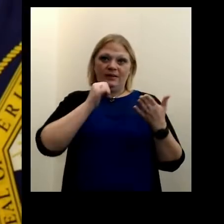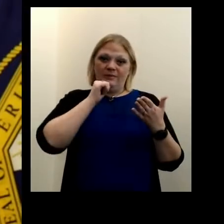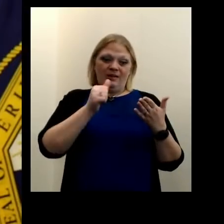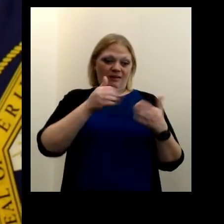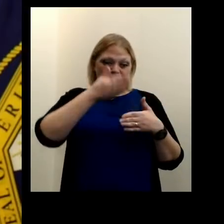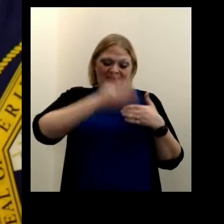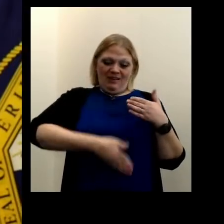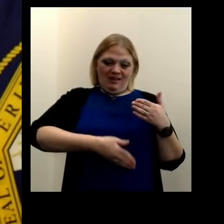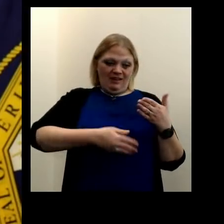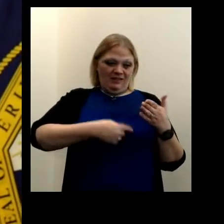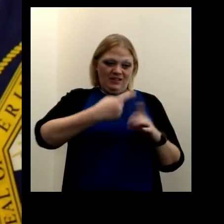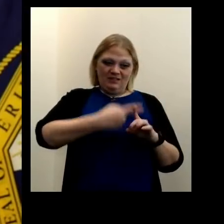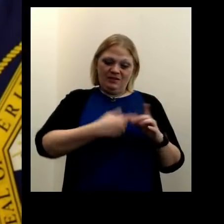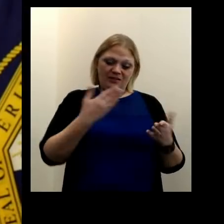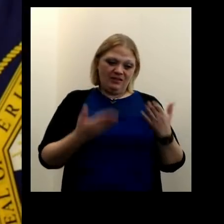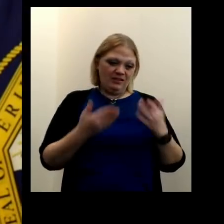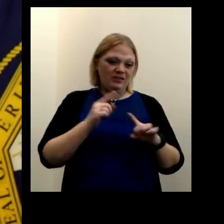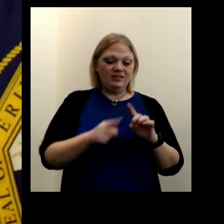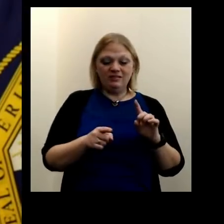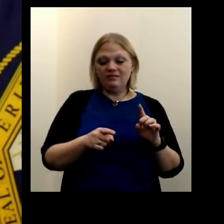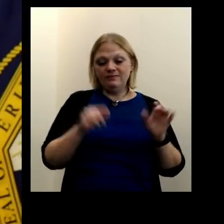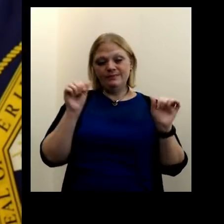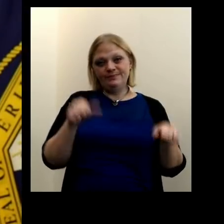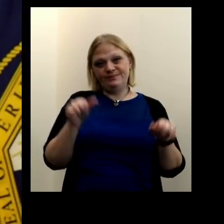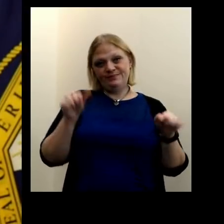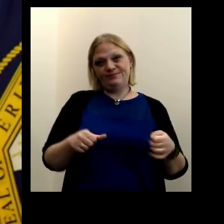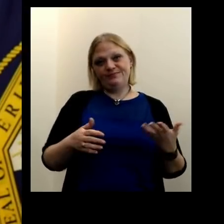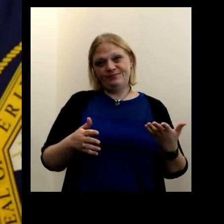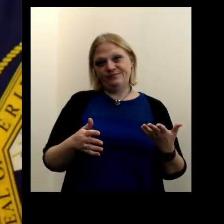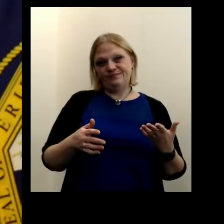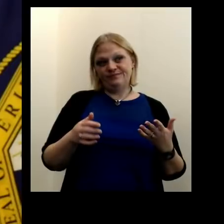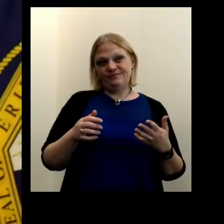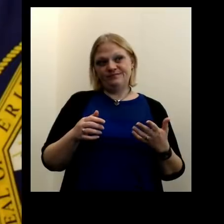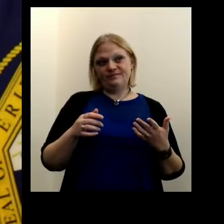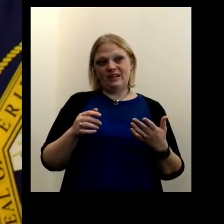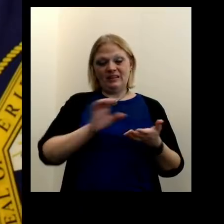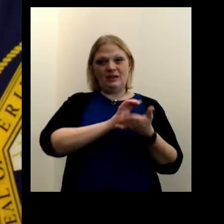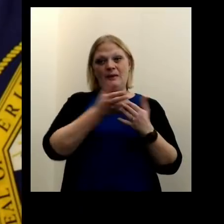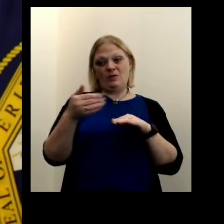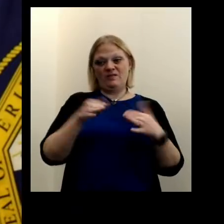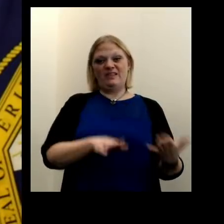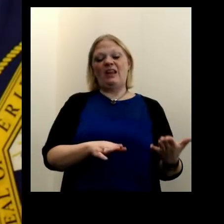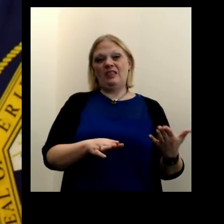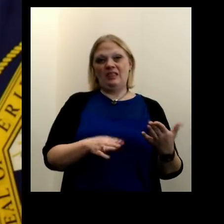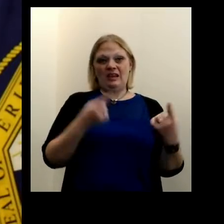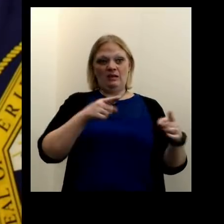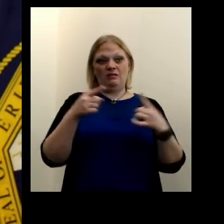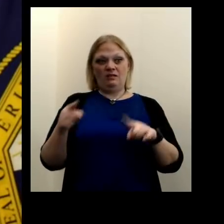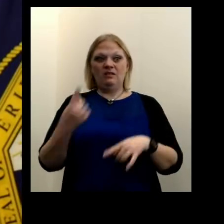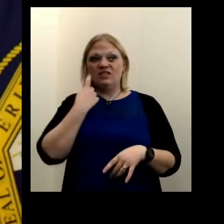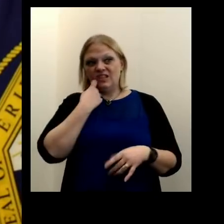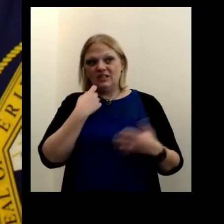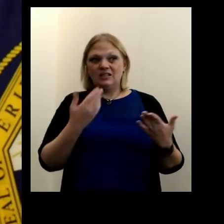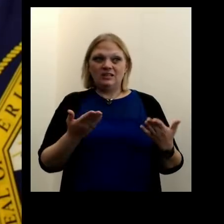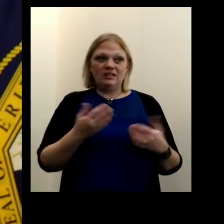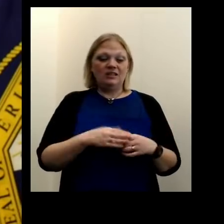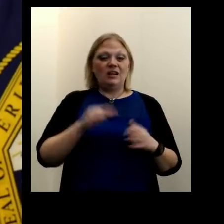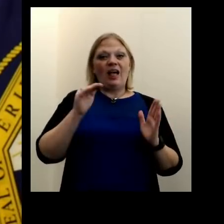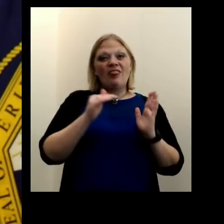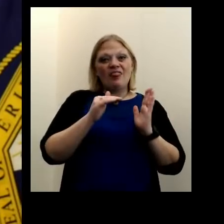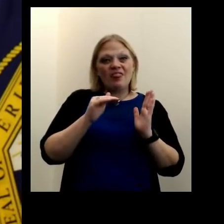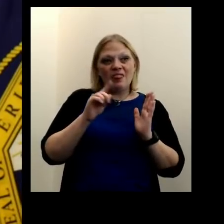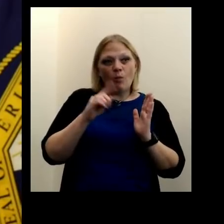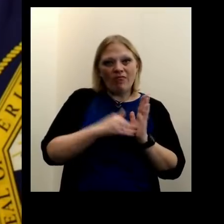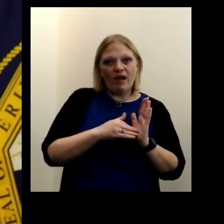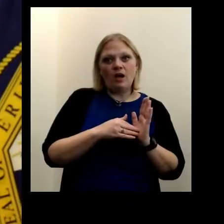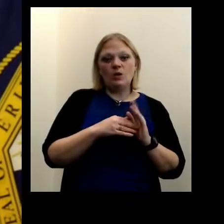I hope not, but there's a distinct possibility we will at the rate of death we've had recently. Those are 1,000